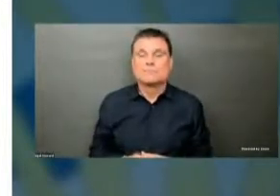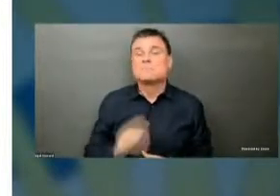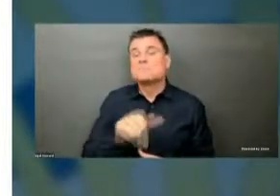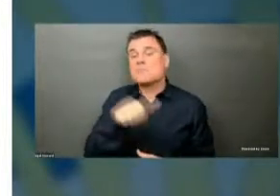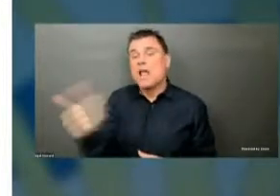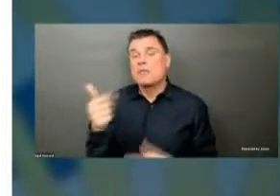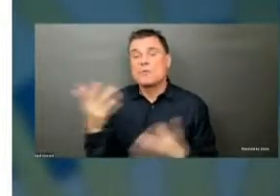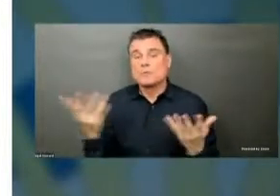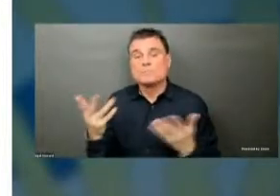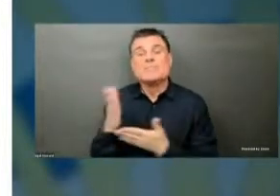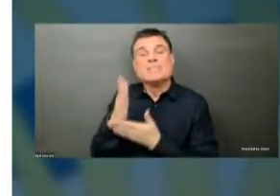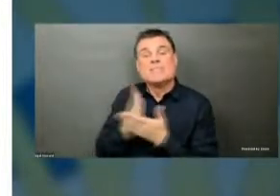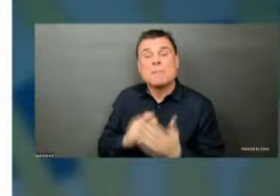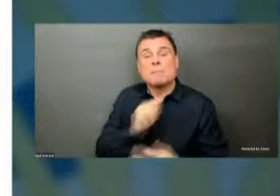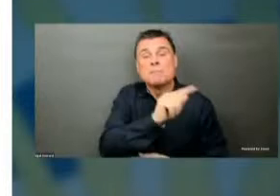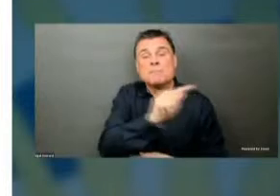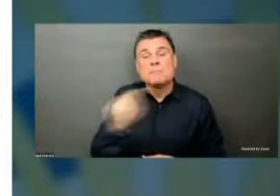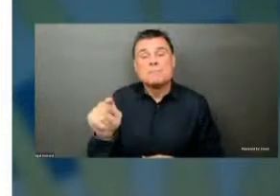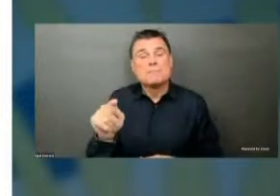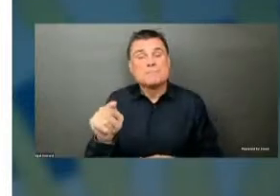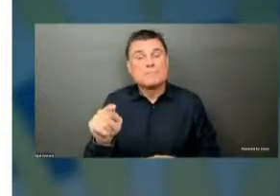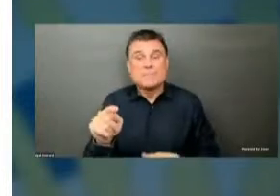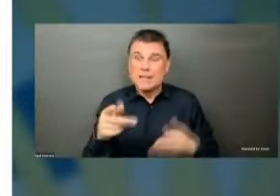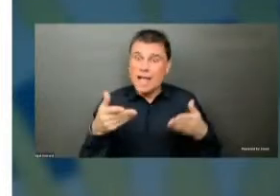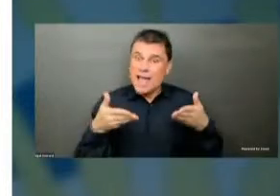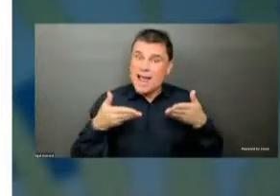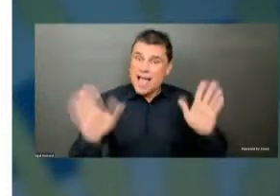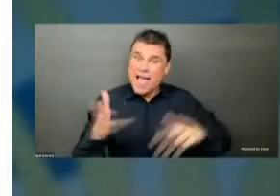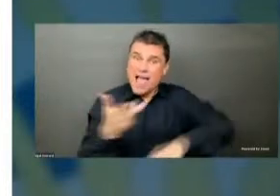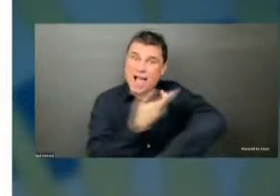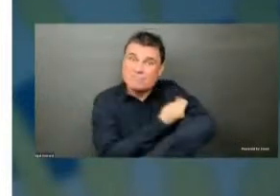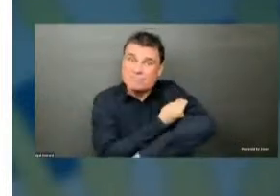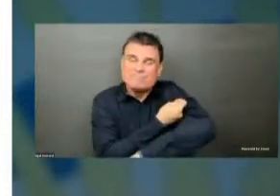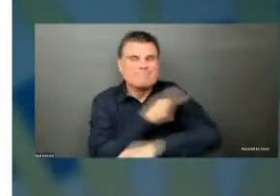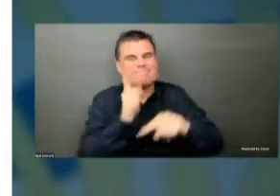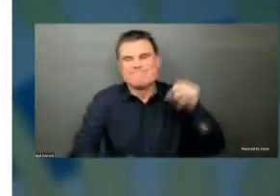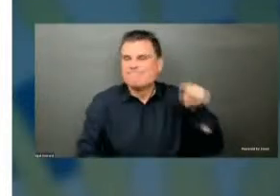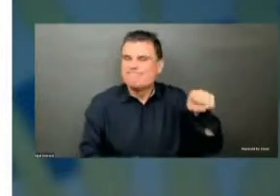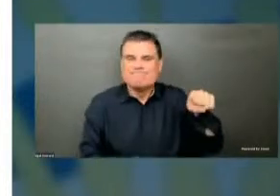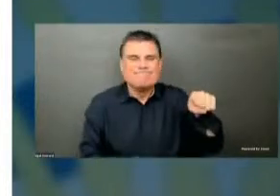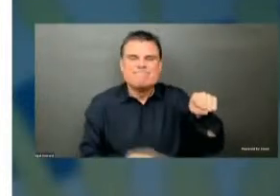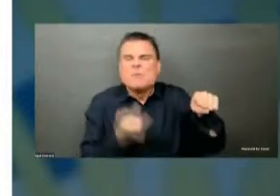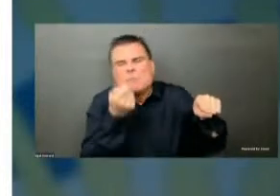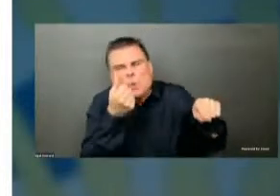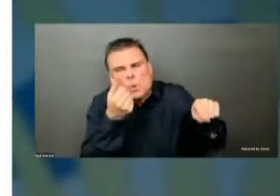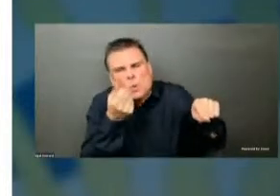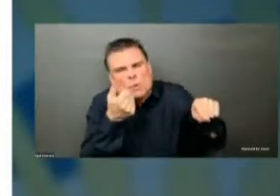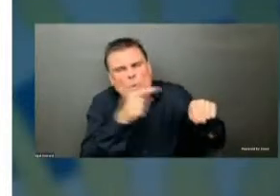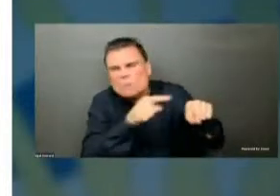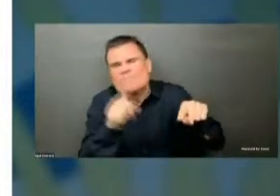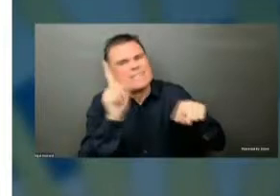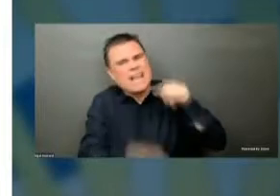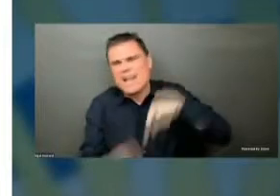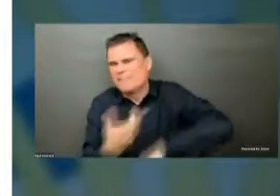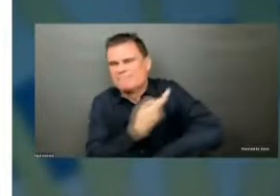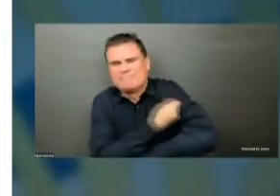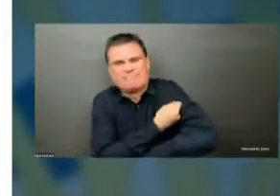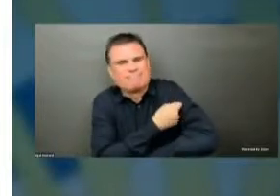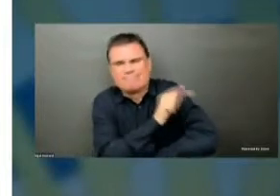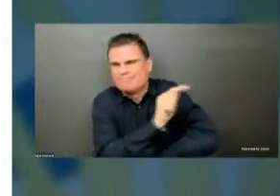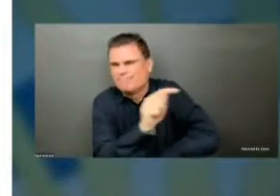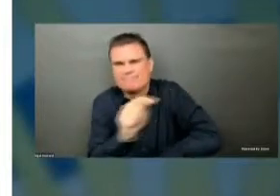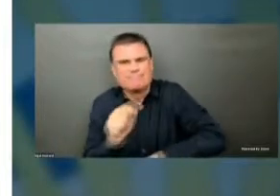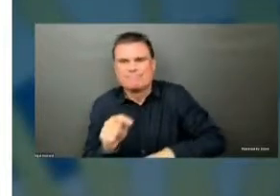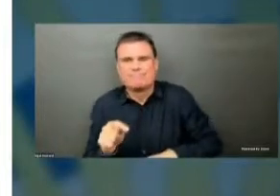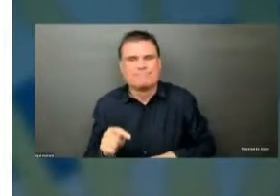very small number. Also, very importantly, is making sure that we protect the circle around those most vulnerable people